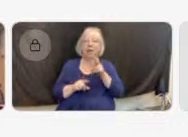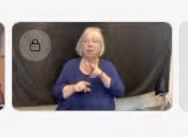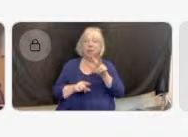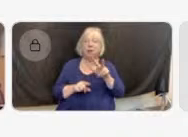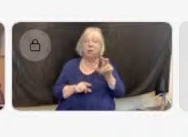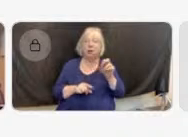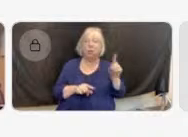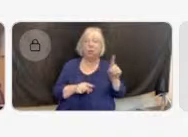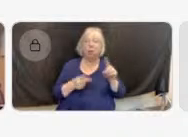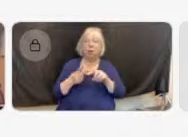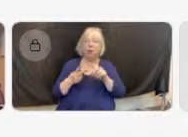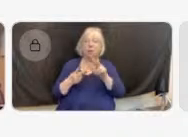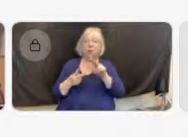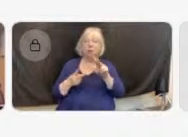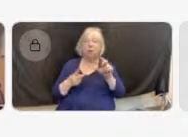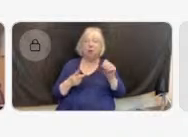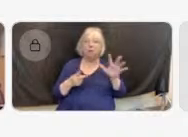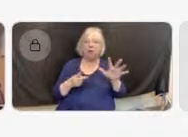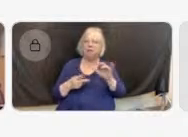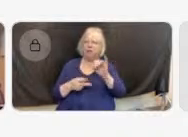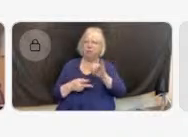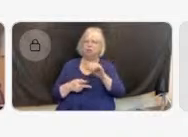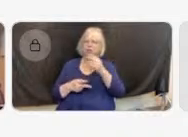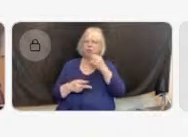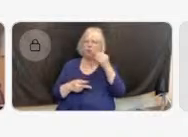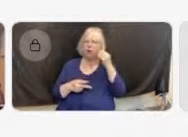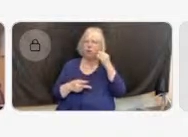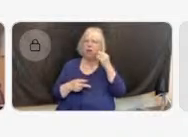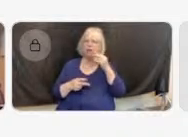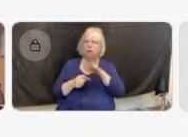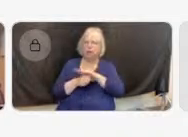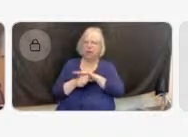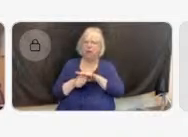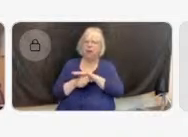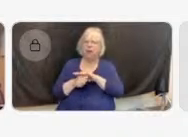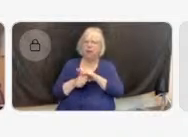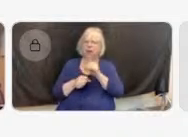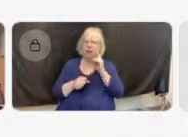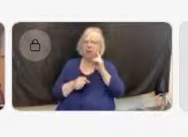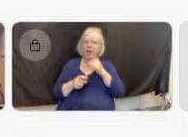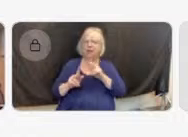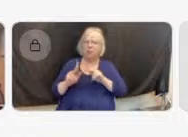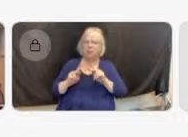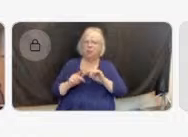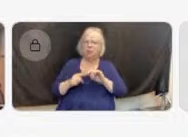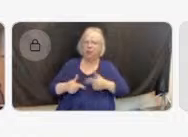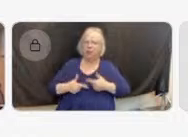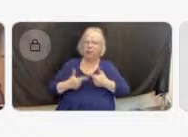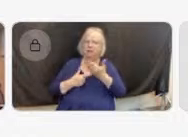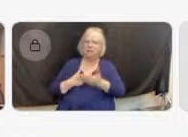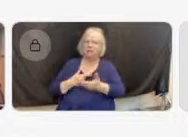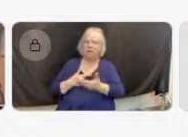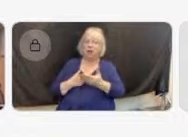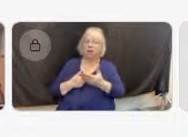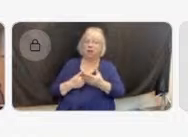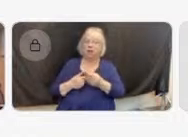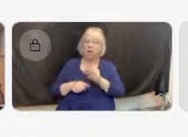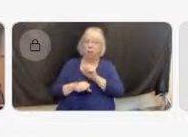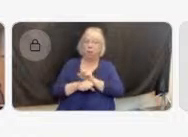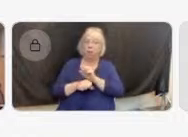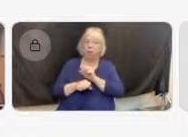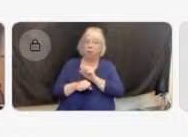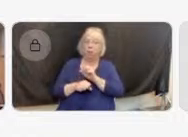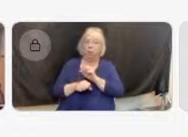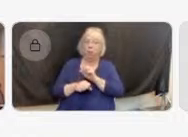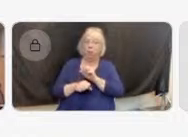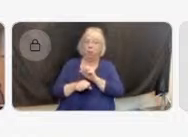3301, 3305, those are residential neighborhoods, and I'm pretty sure those are the people that live there, that works at her, that's